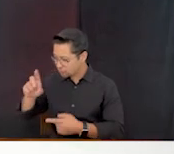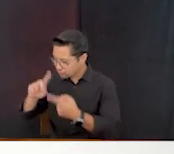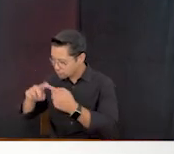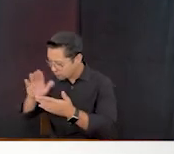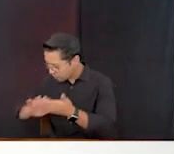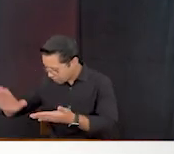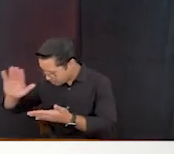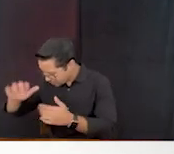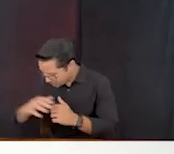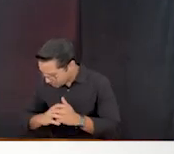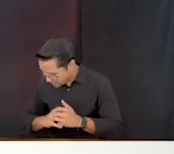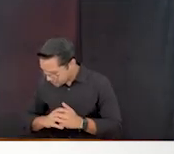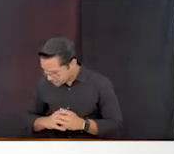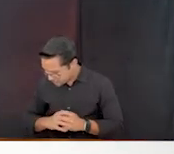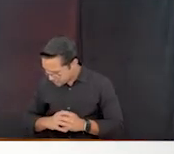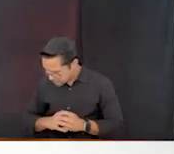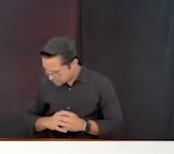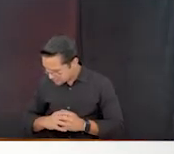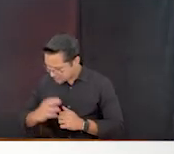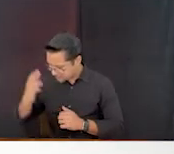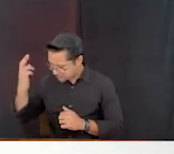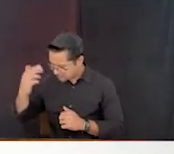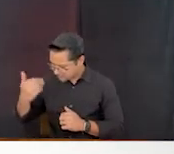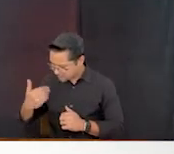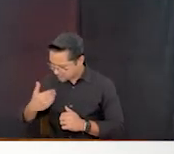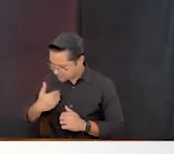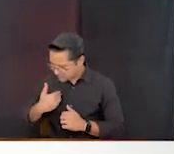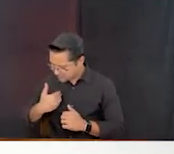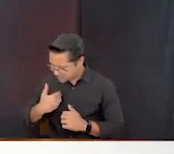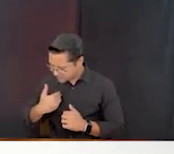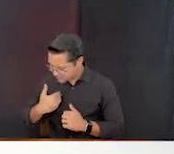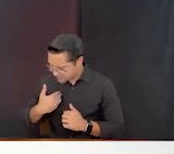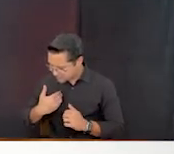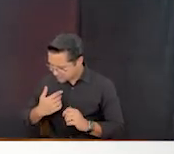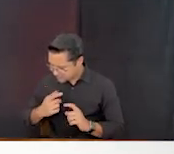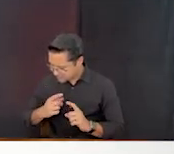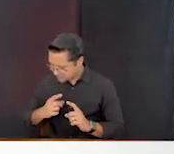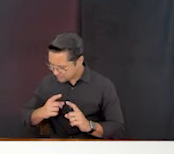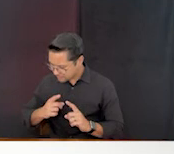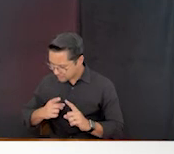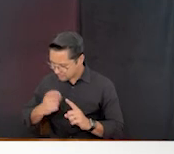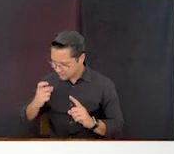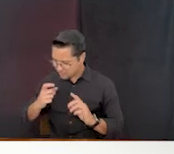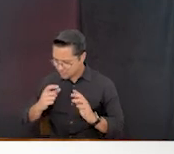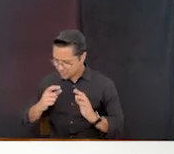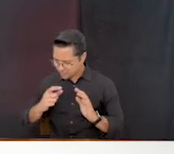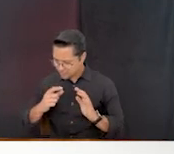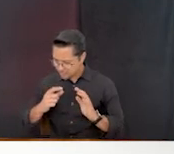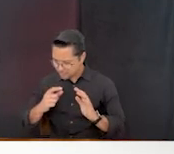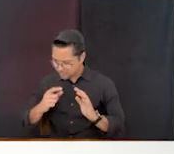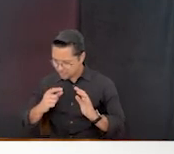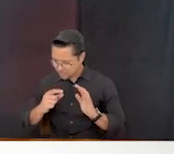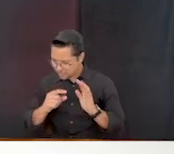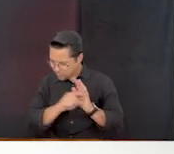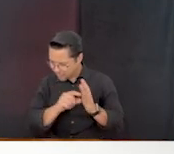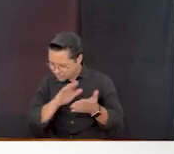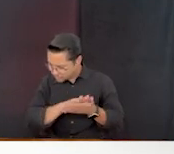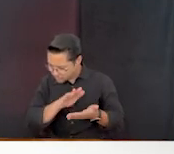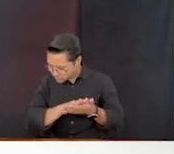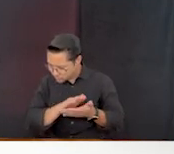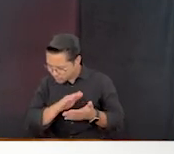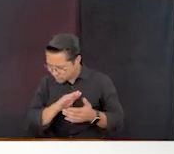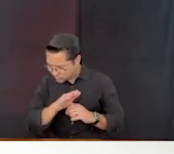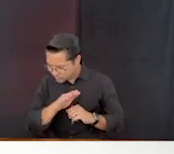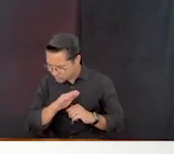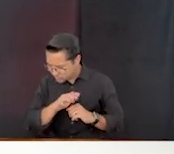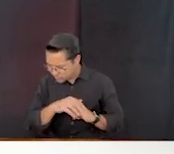my experience was a little bit different because I had various services and supports going through grade school, but I never had a formalized IEP or anything. So just trying to